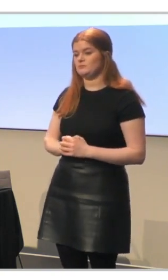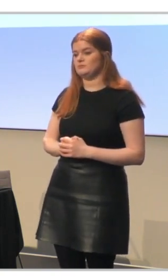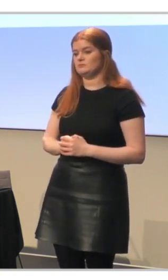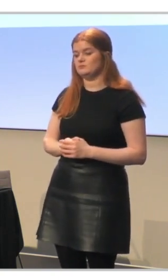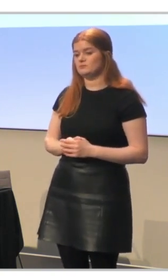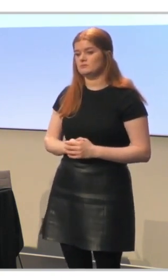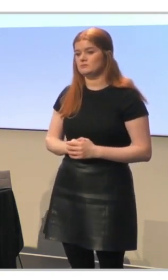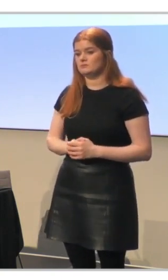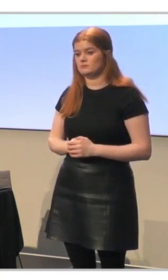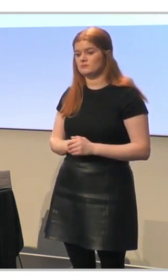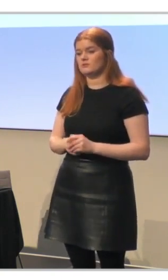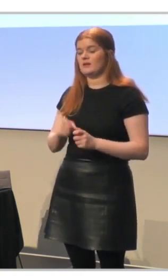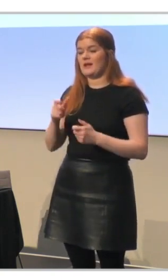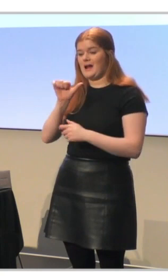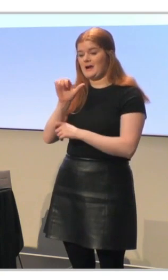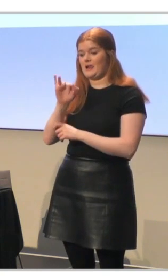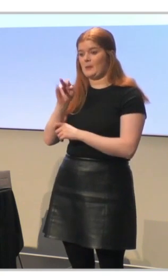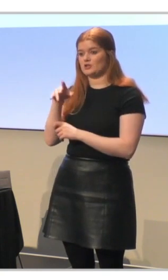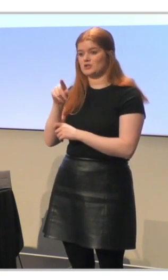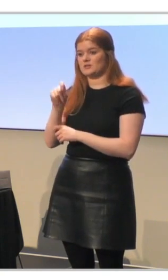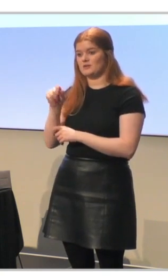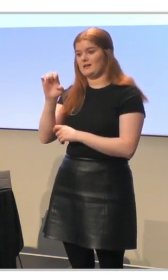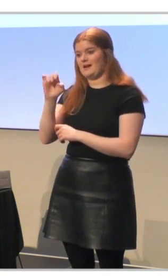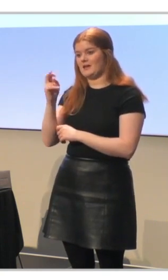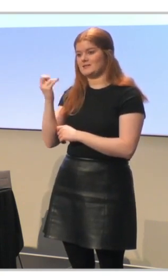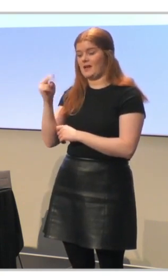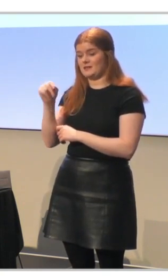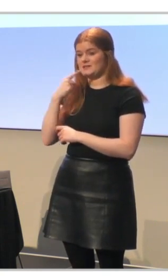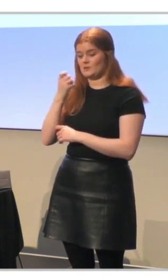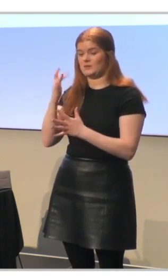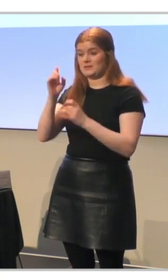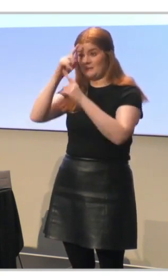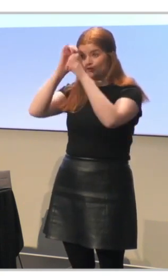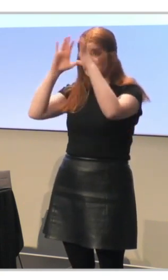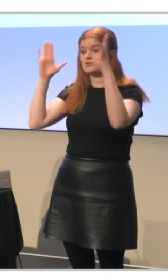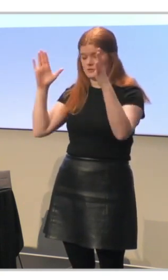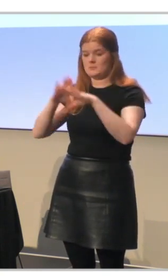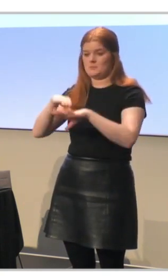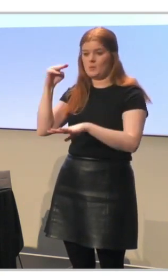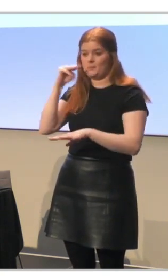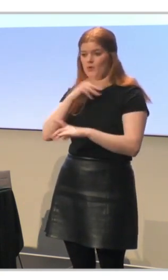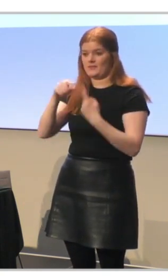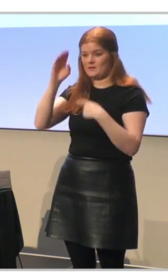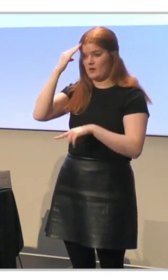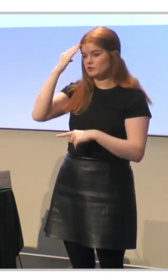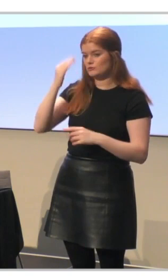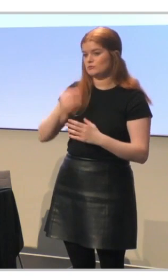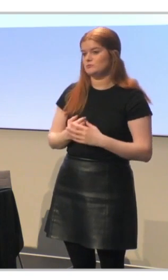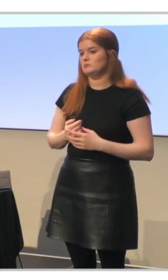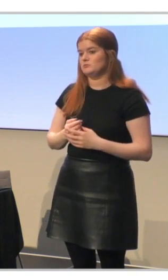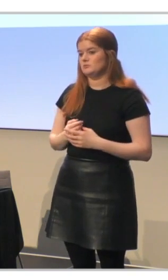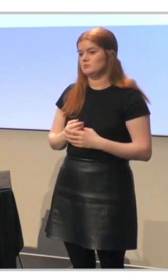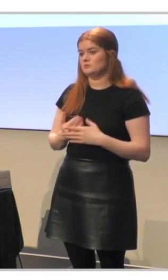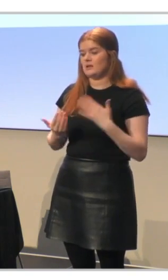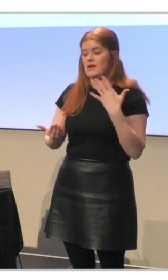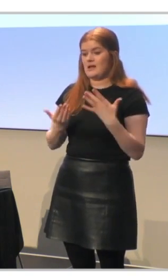It was Albert Einstein who emphasized that imagination is far more important than knowledge. To raise